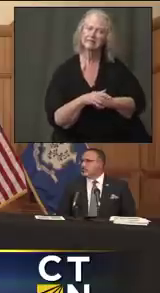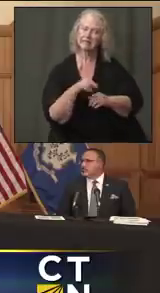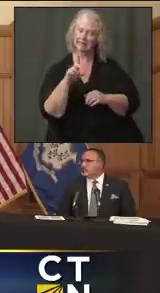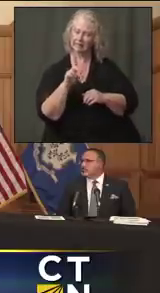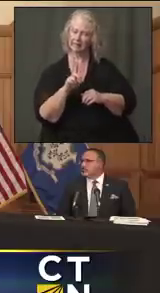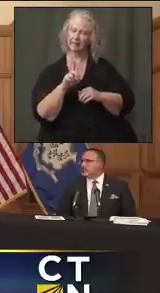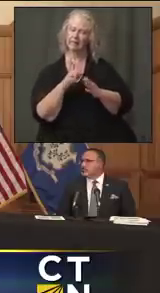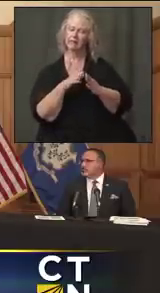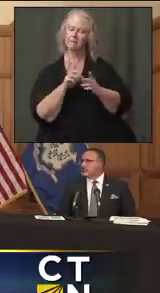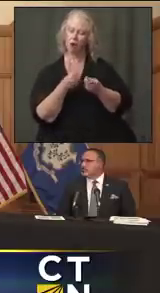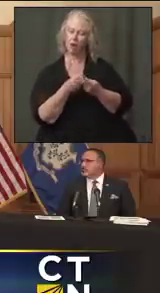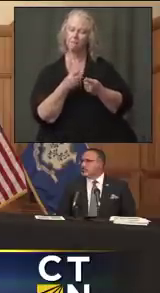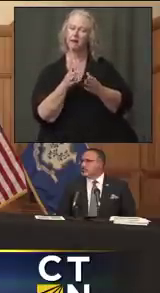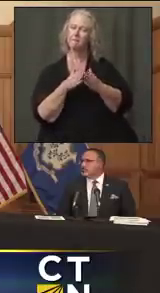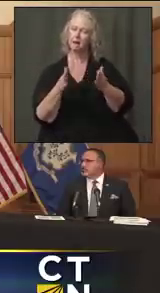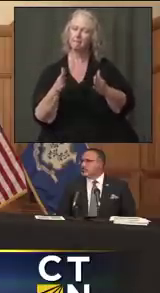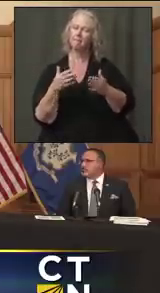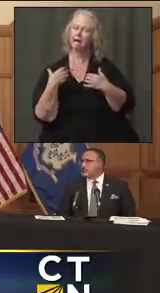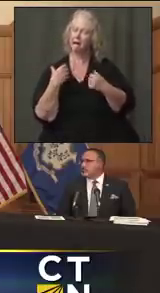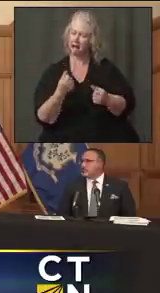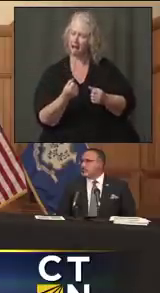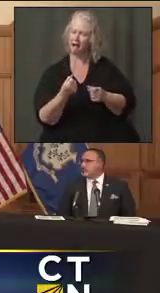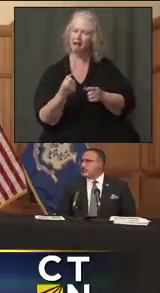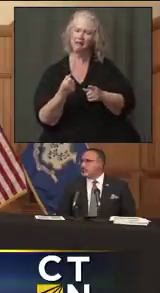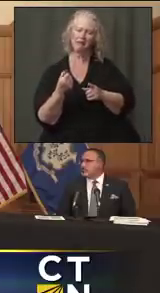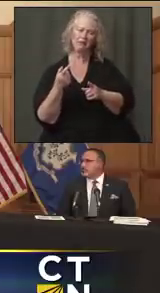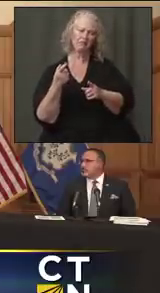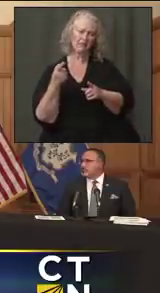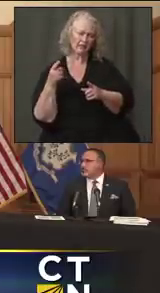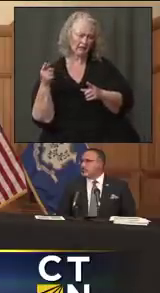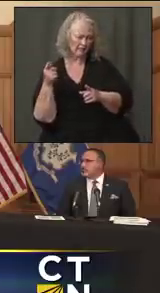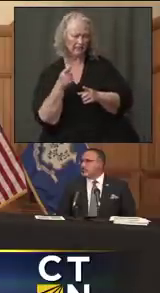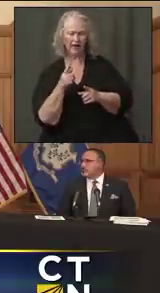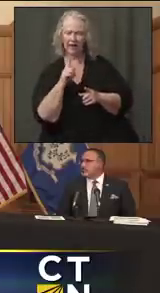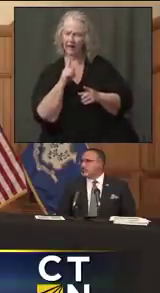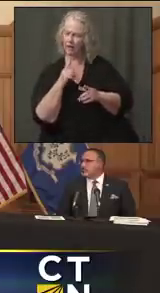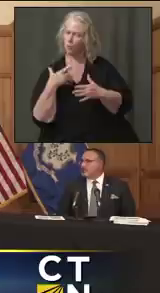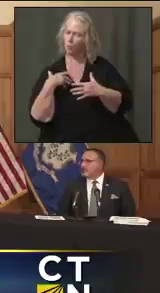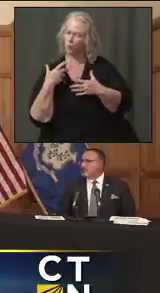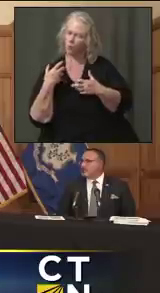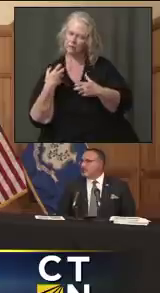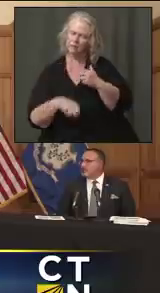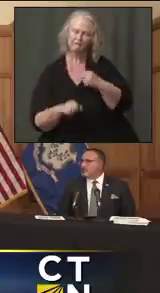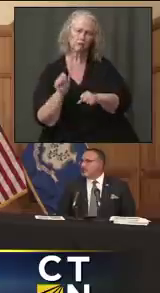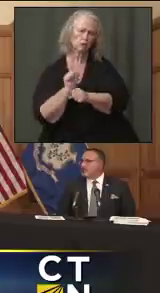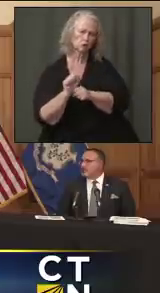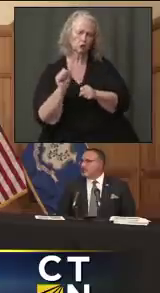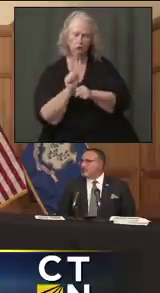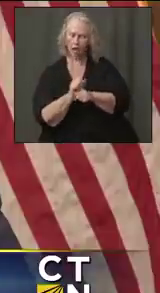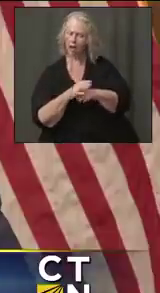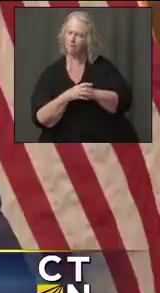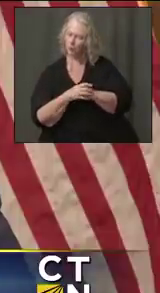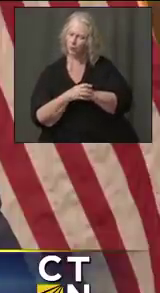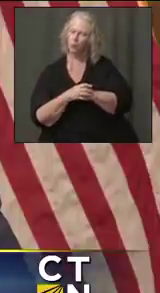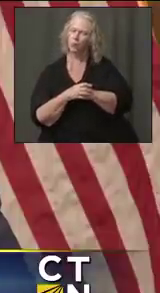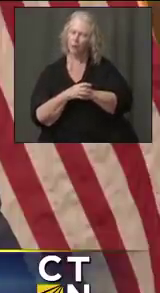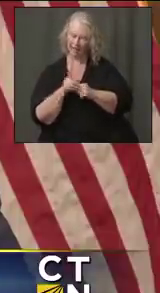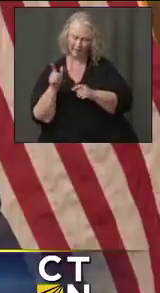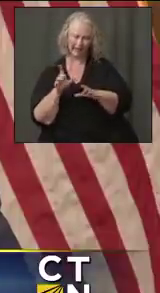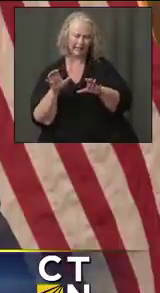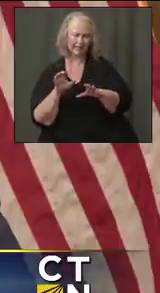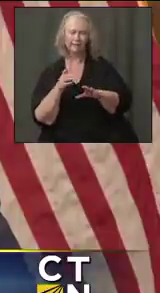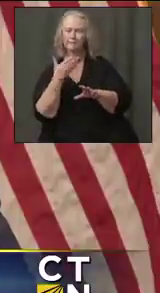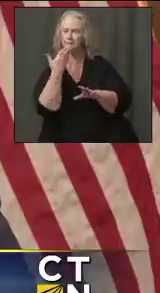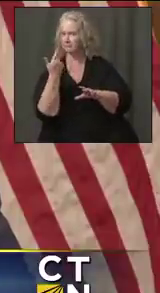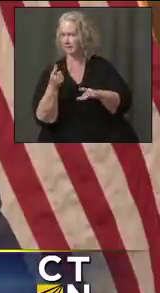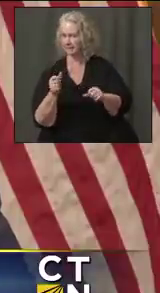DPH, under Barbara Cass' leadership, took on a very tough job. They've done it as strong as they can